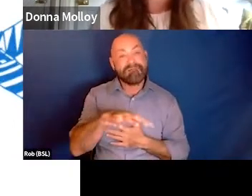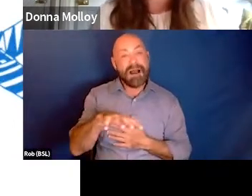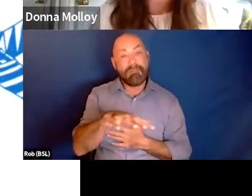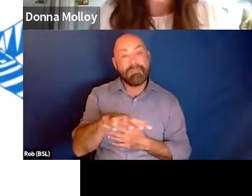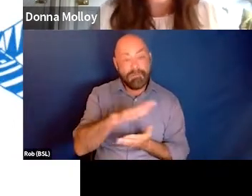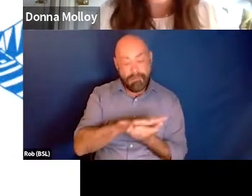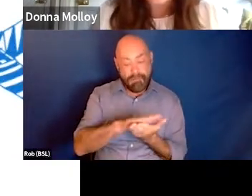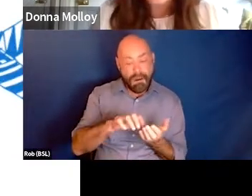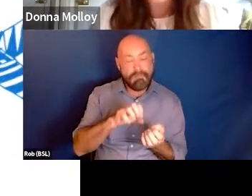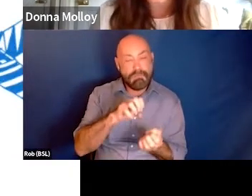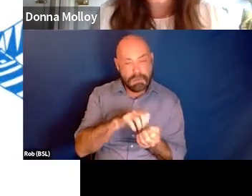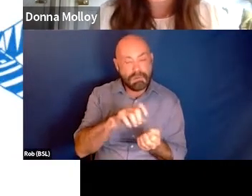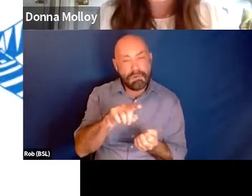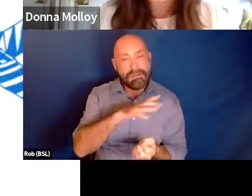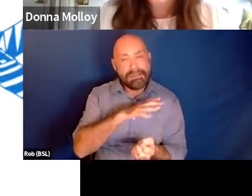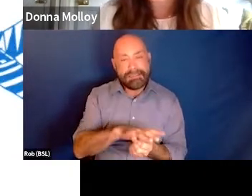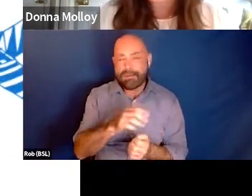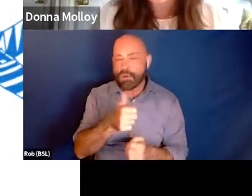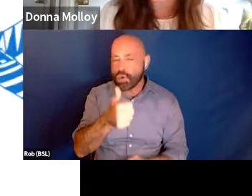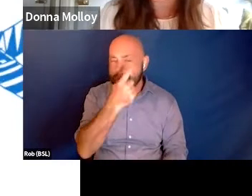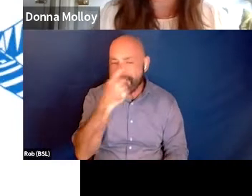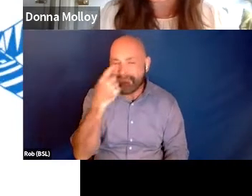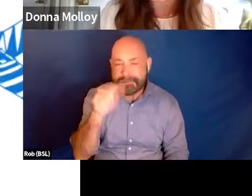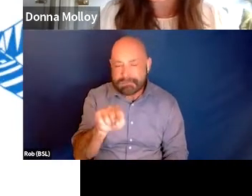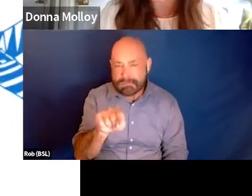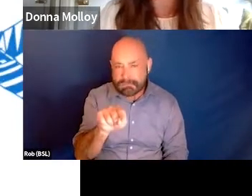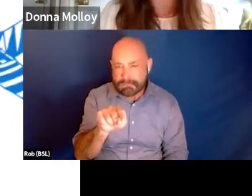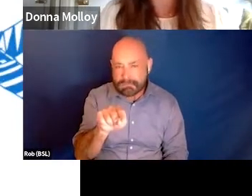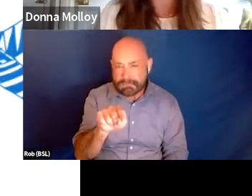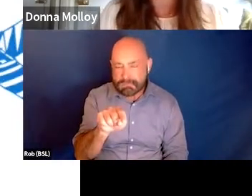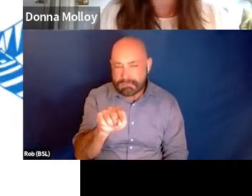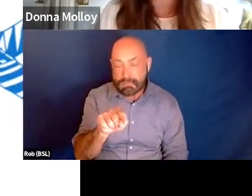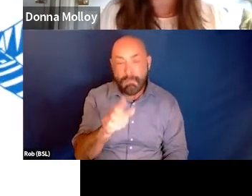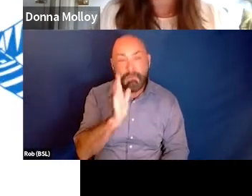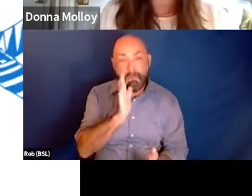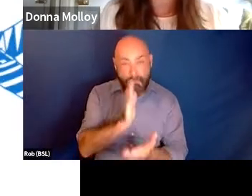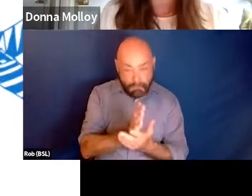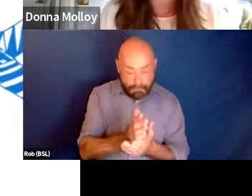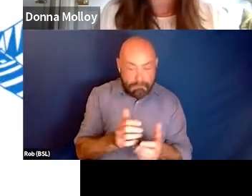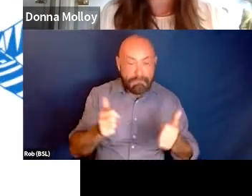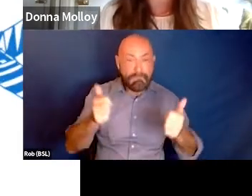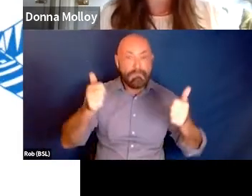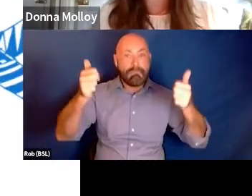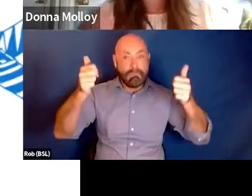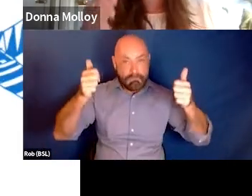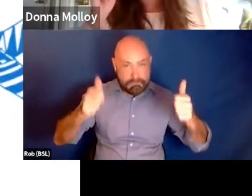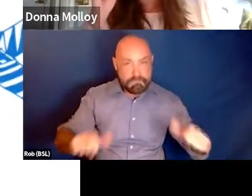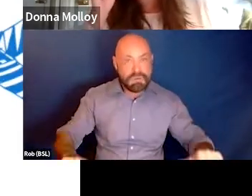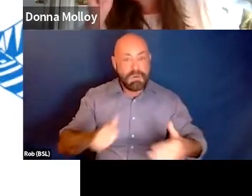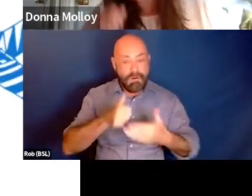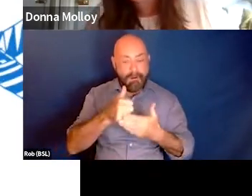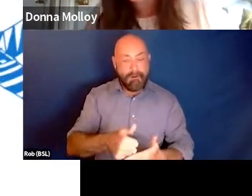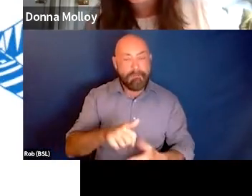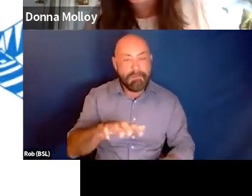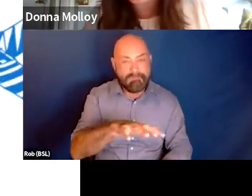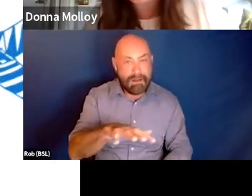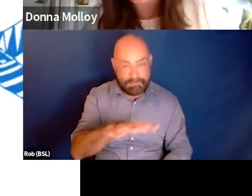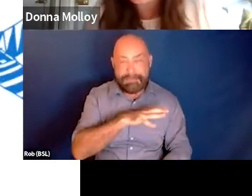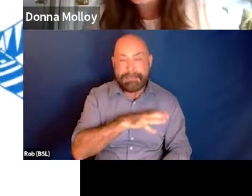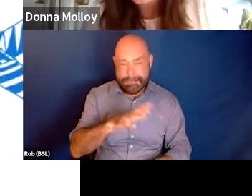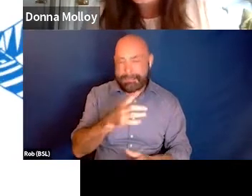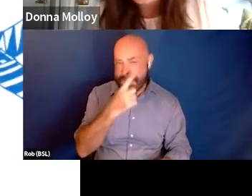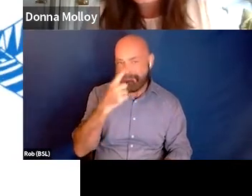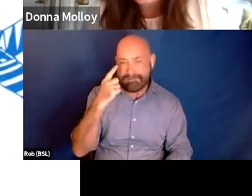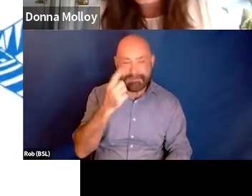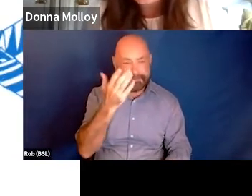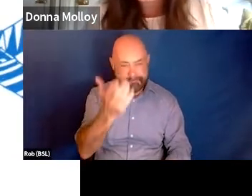good evidence if they are to have the best chance of reaching and supporting families that need it. If we could move to the next slide,